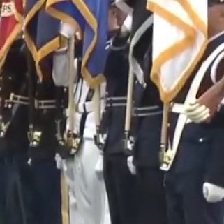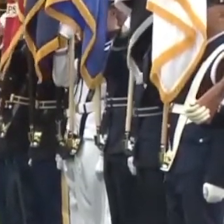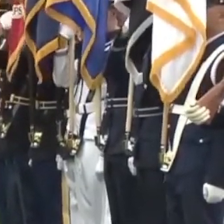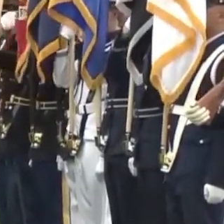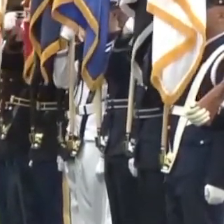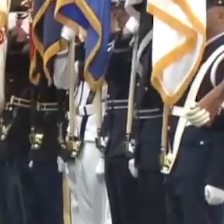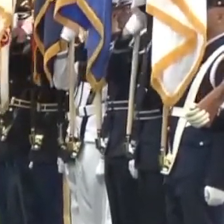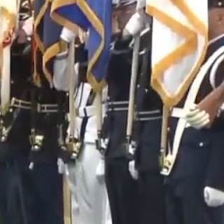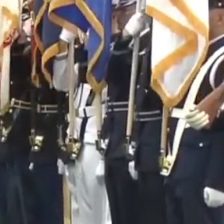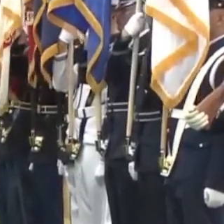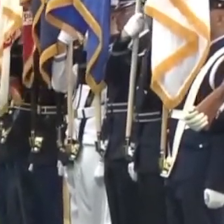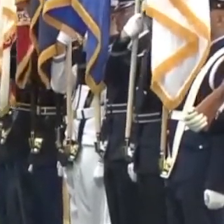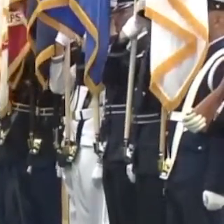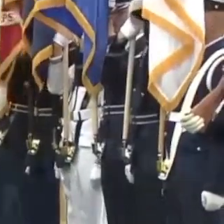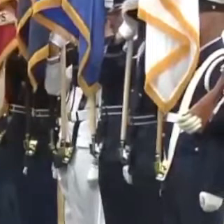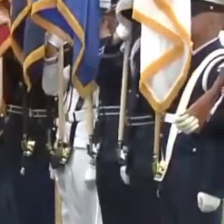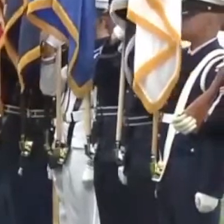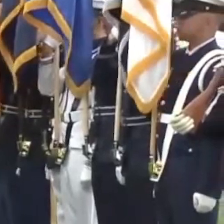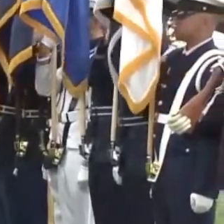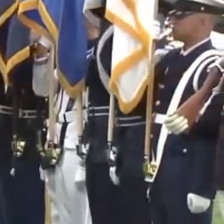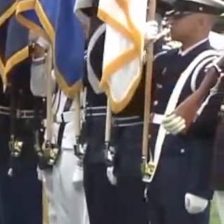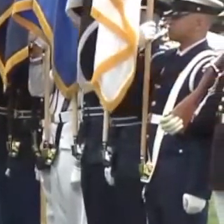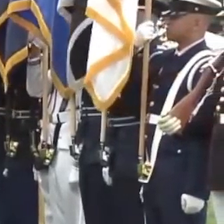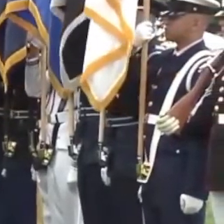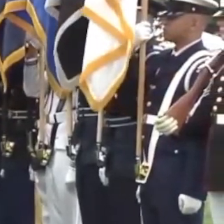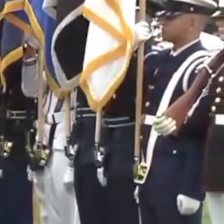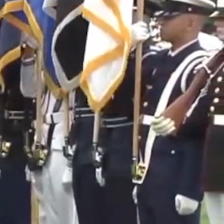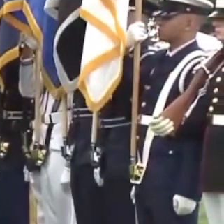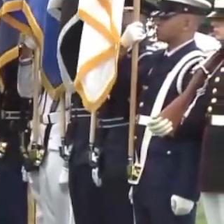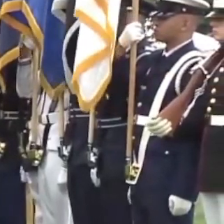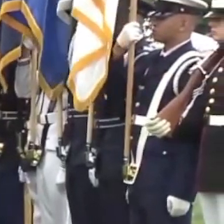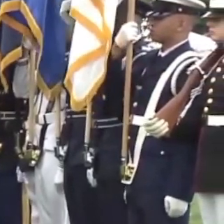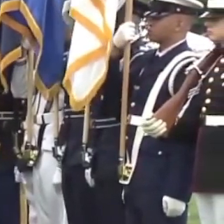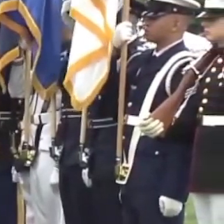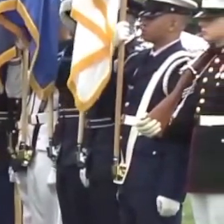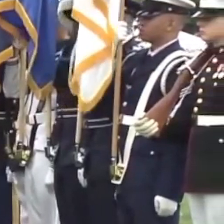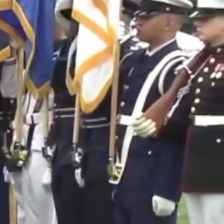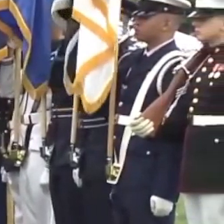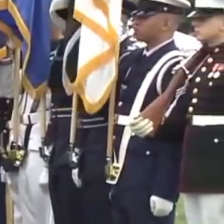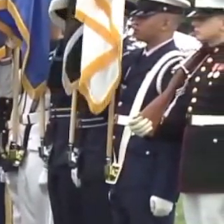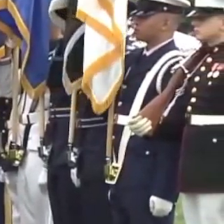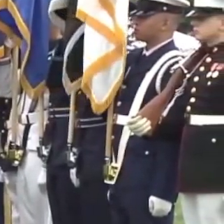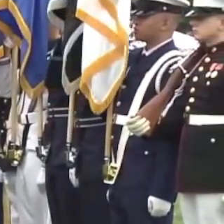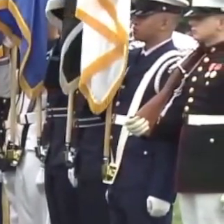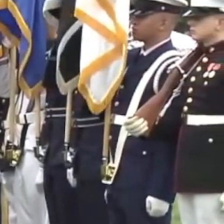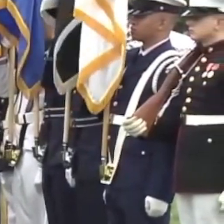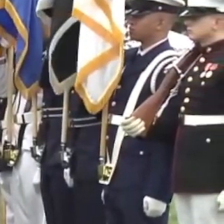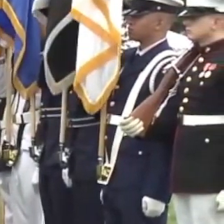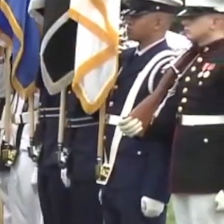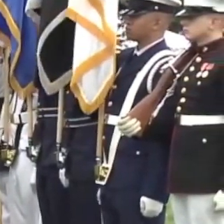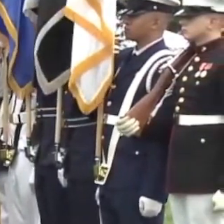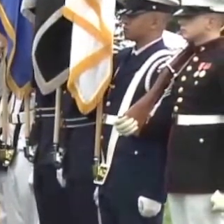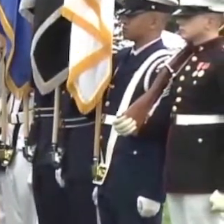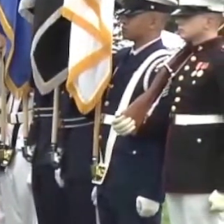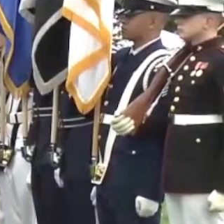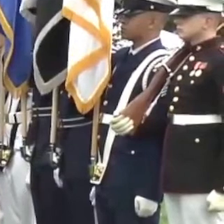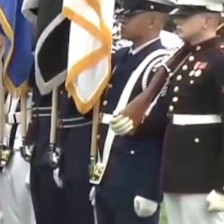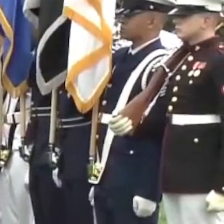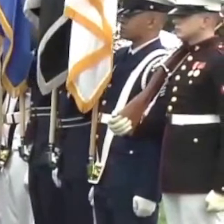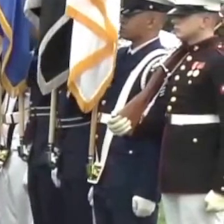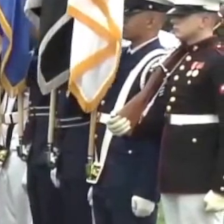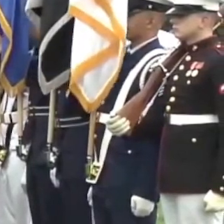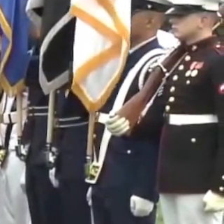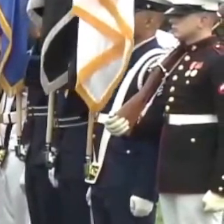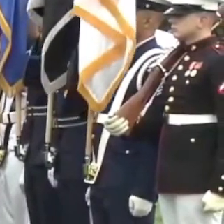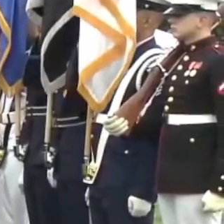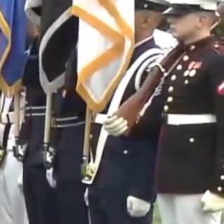Headquarters, Department of the Army Special Orders. By order of the Secretary of the Army, the following general officer is retired.